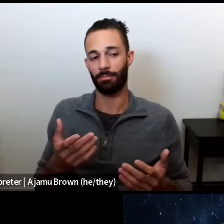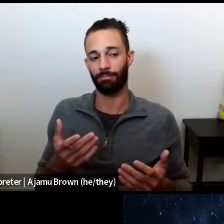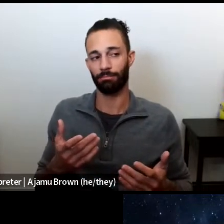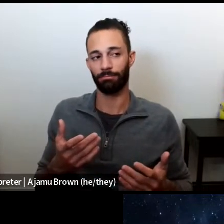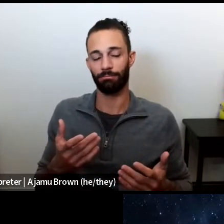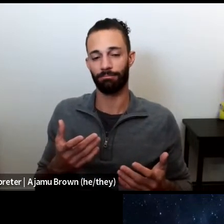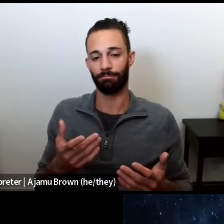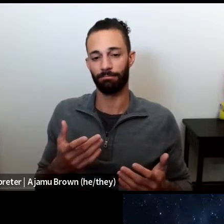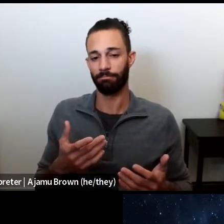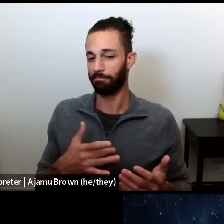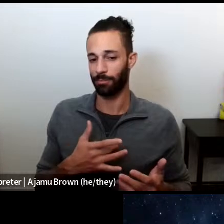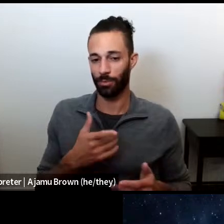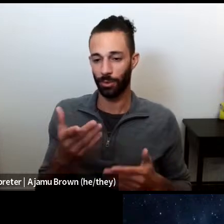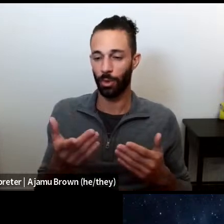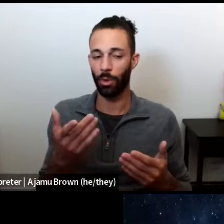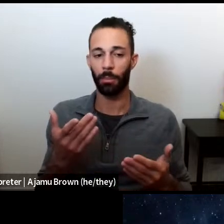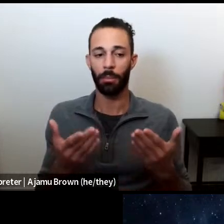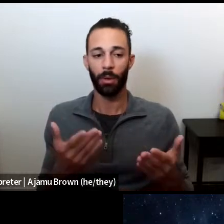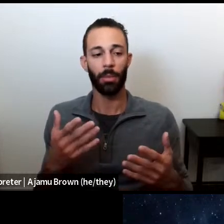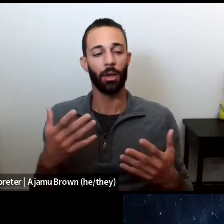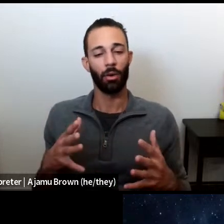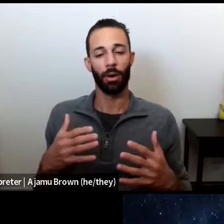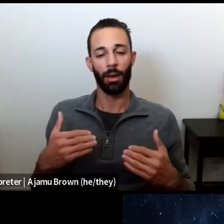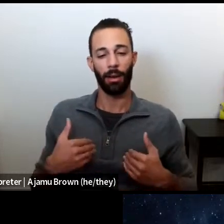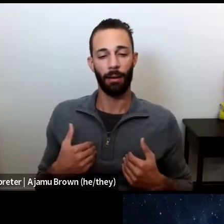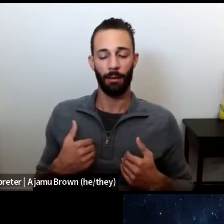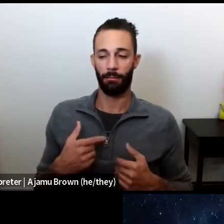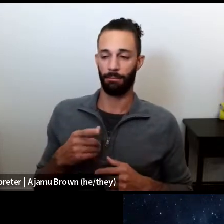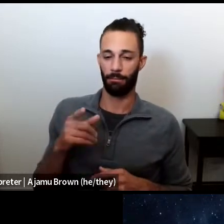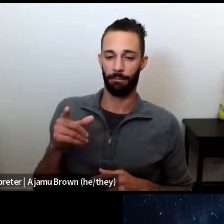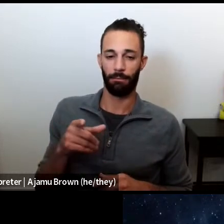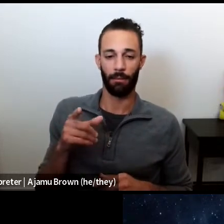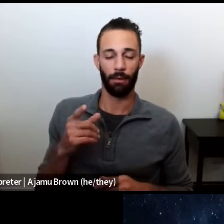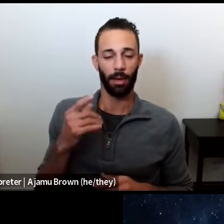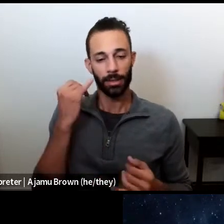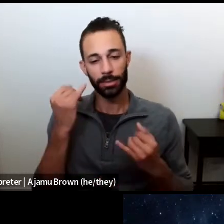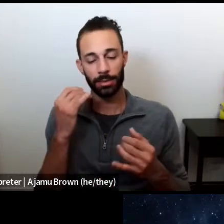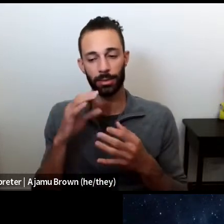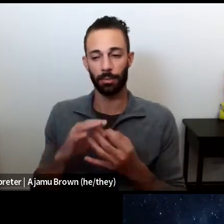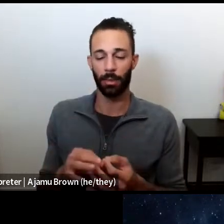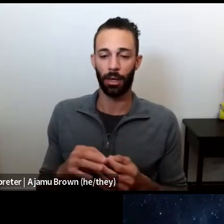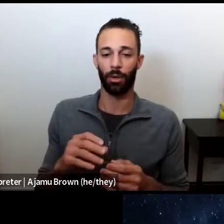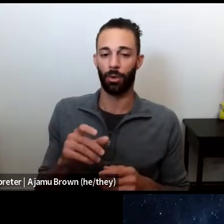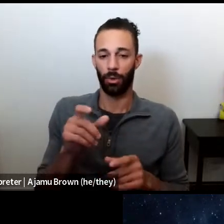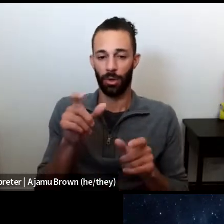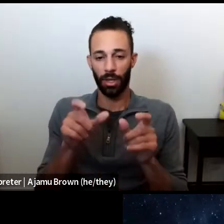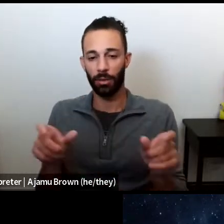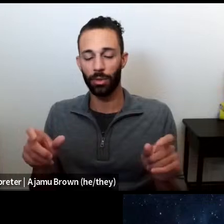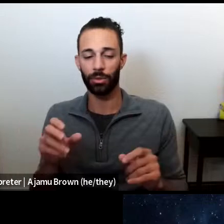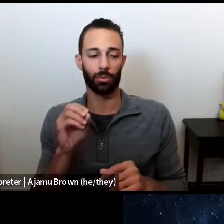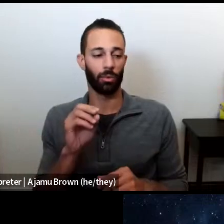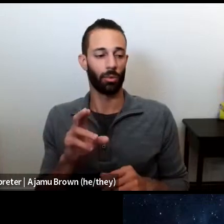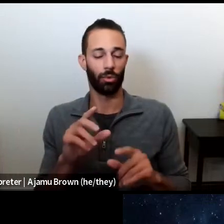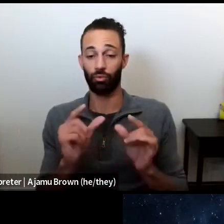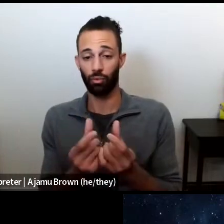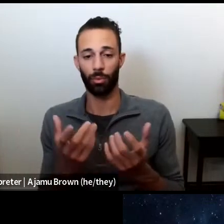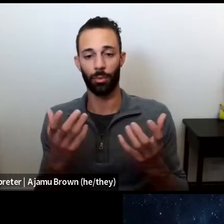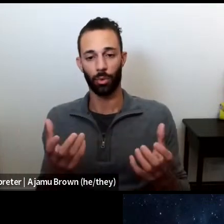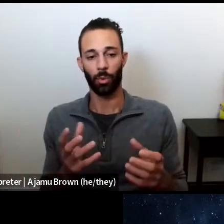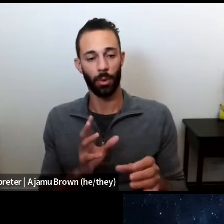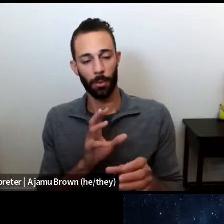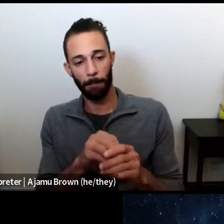ideas about individuals or groups that you want to interface with, around